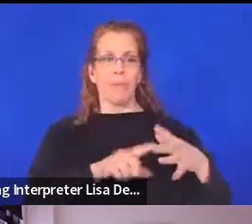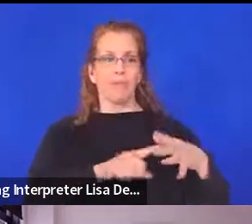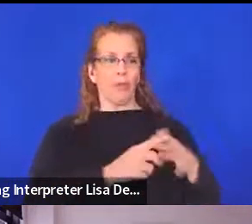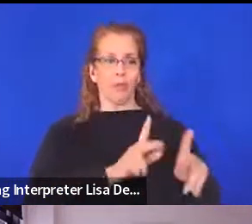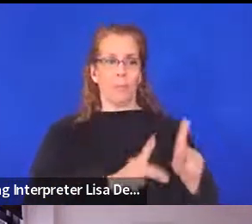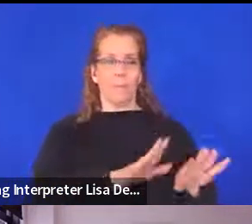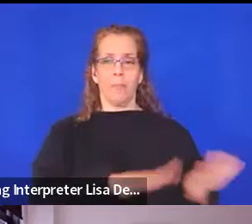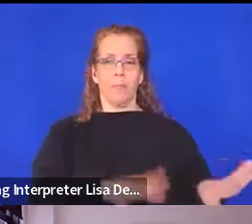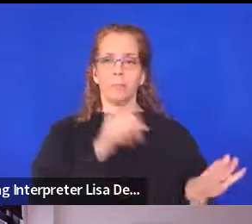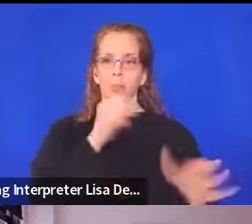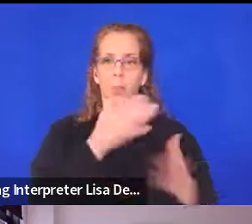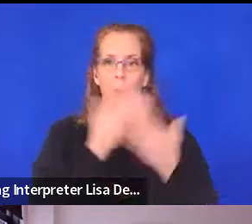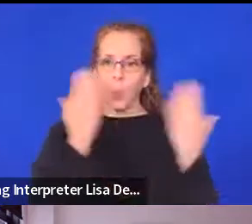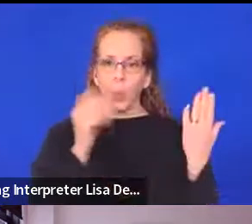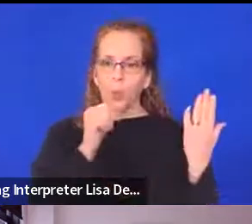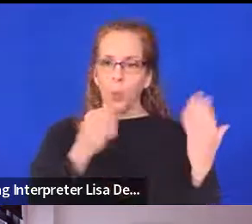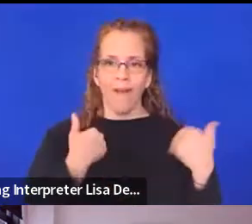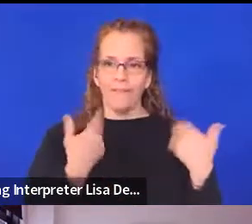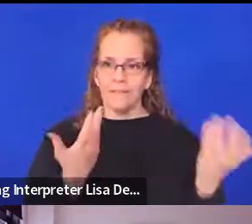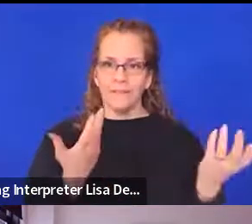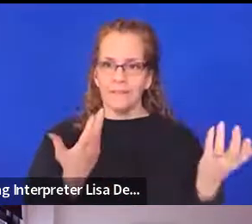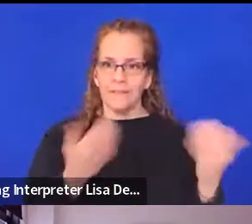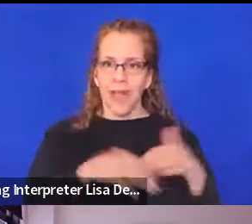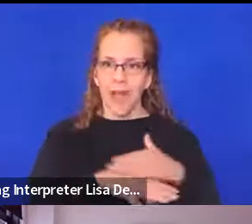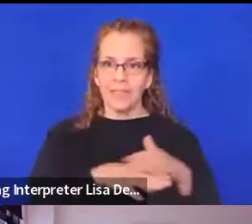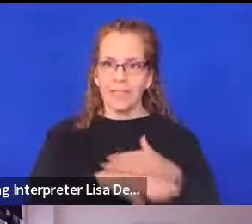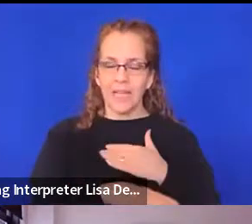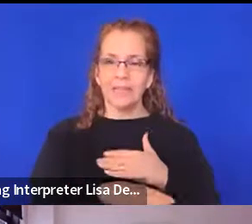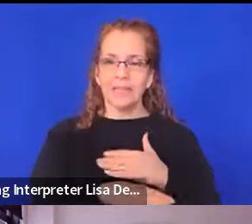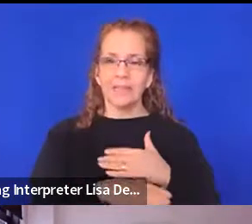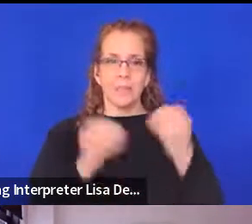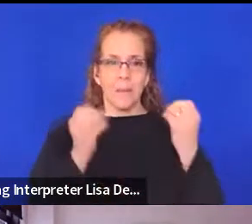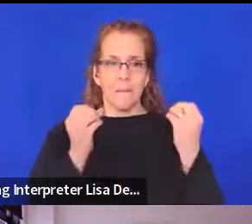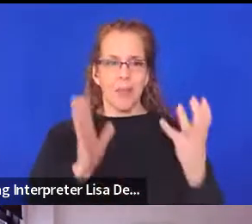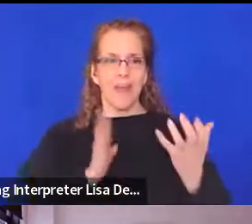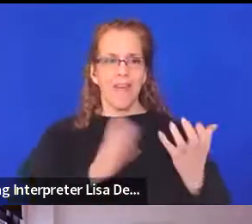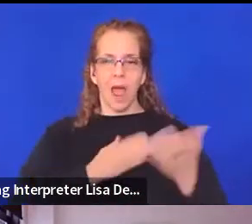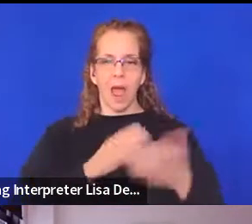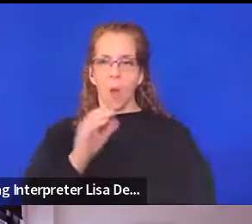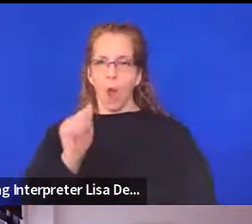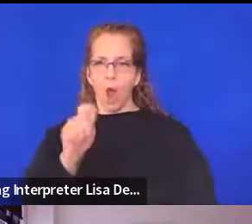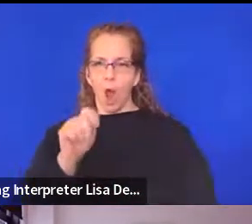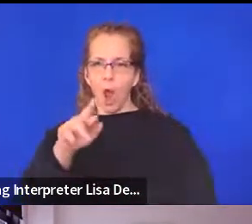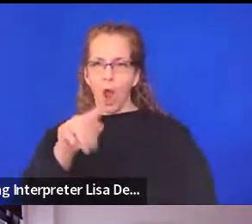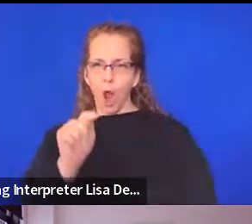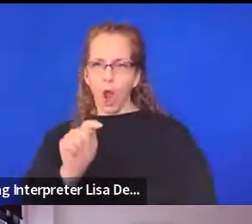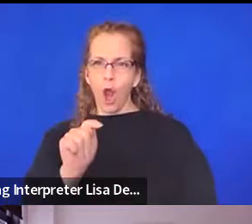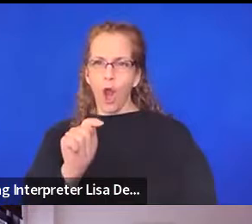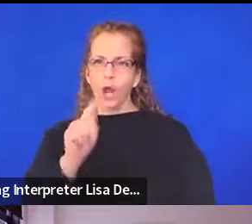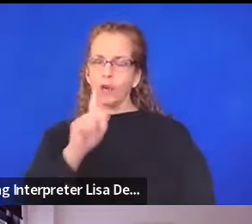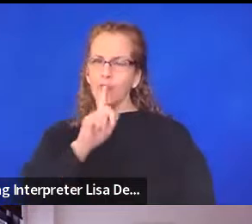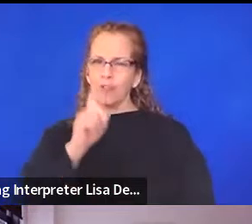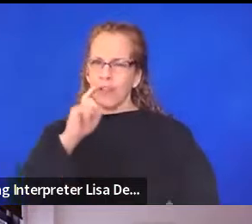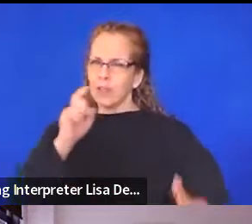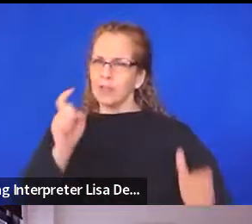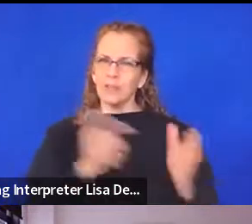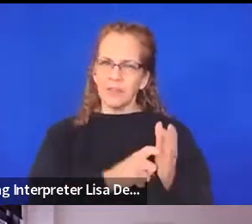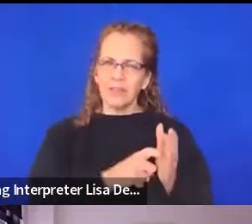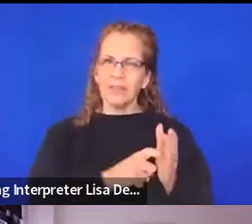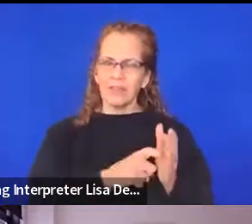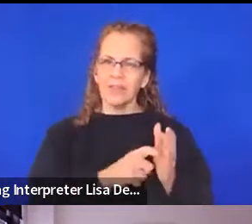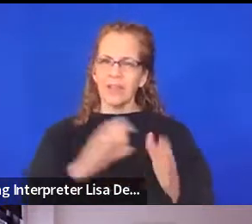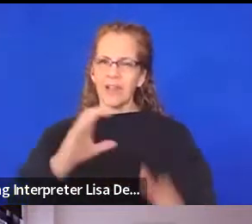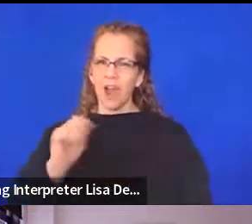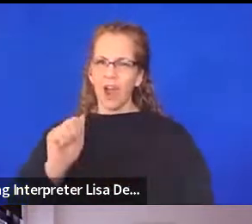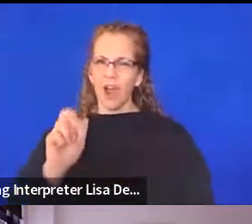the technologies that are central to much of the art we make leave significant carbon footprints, contributing to changing climates